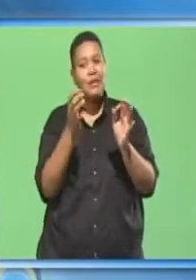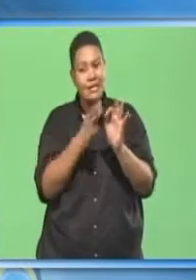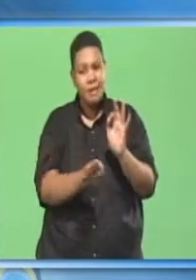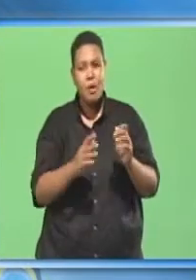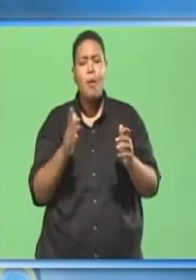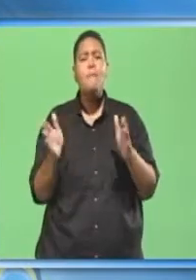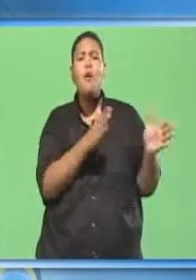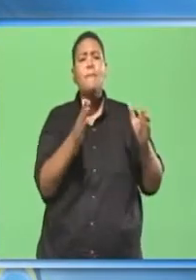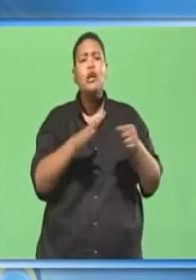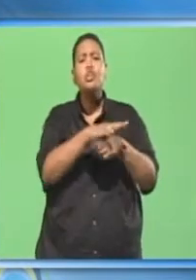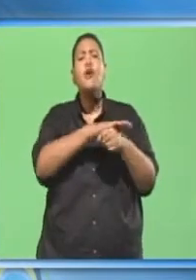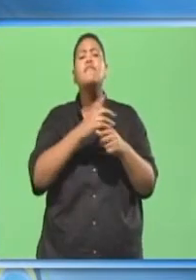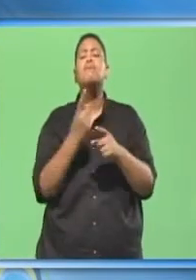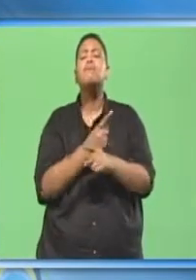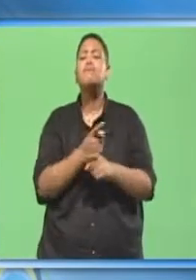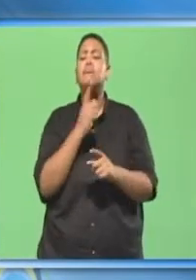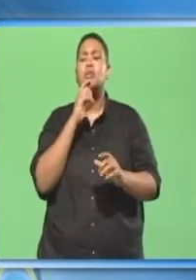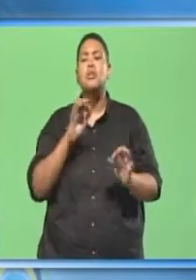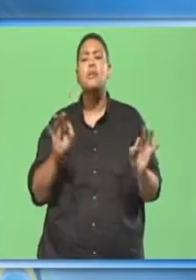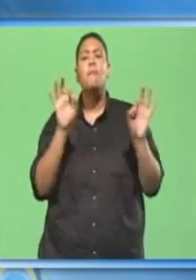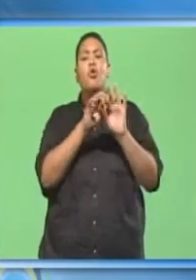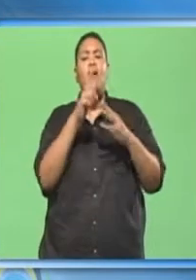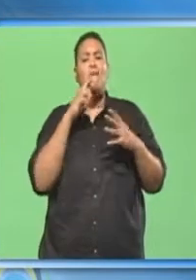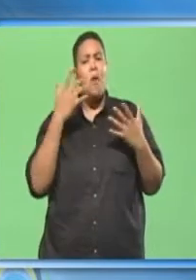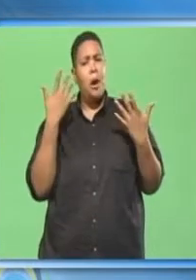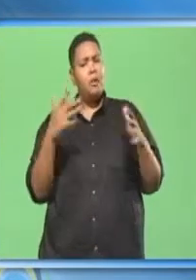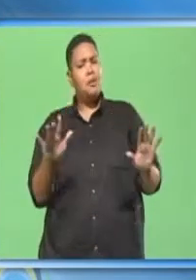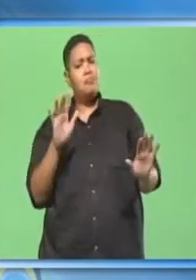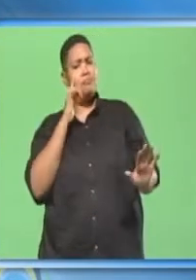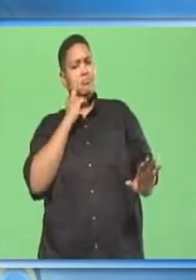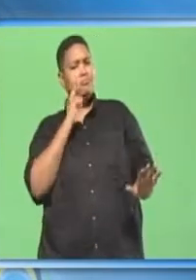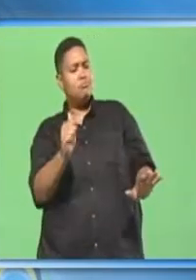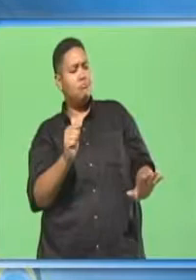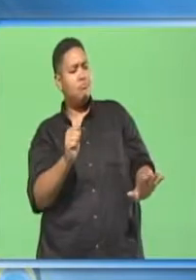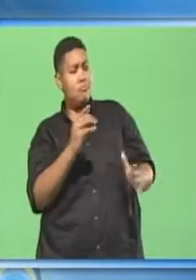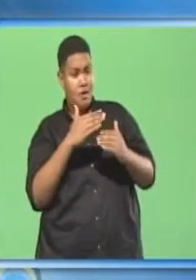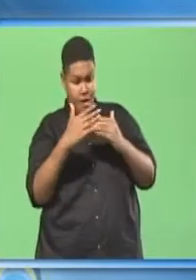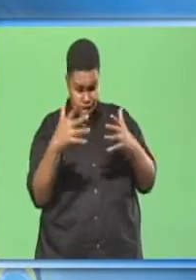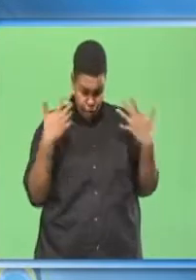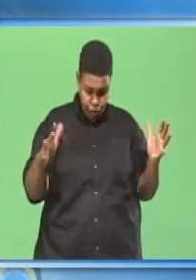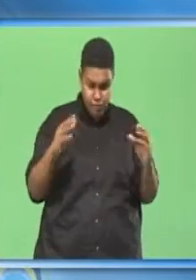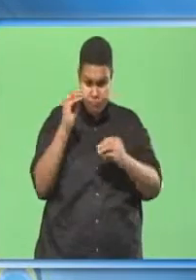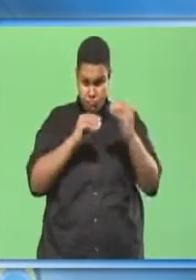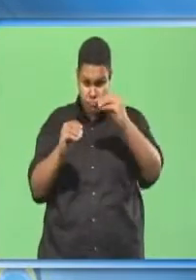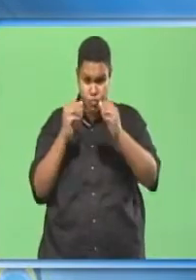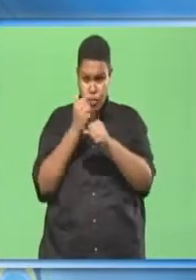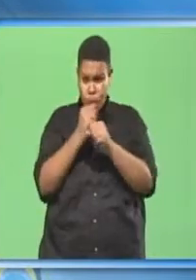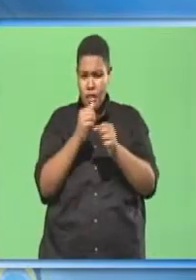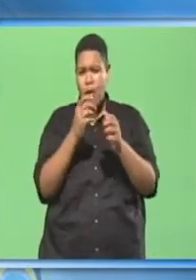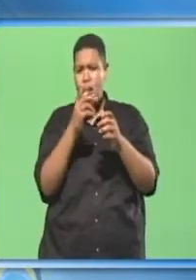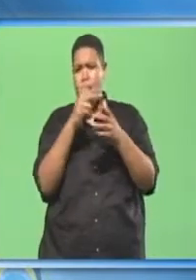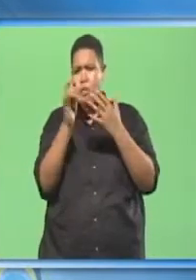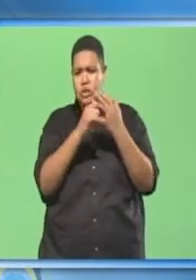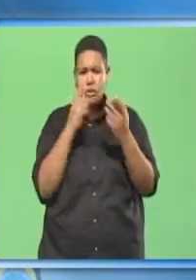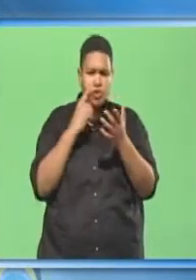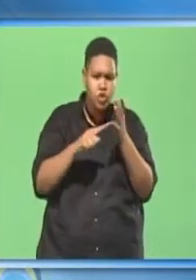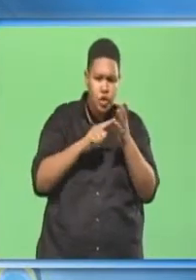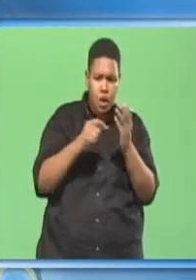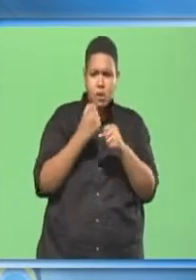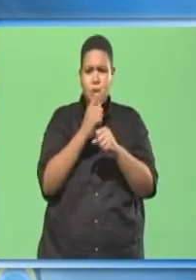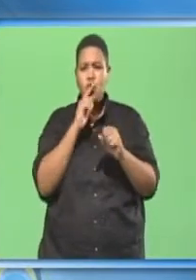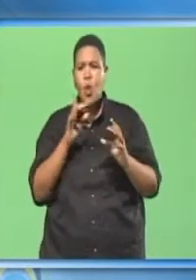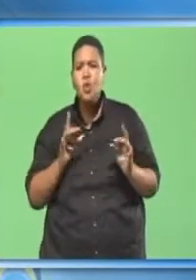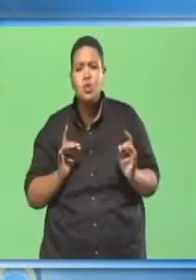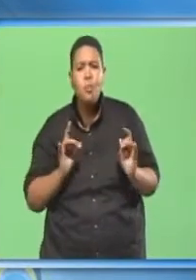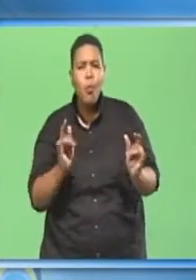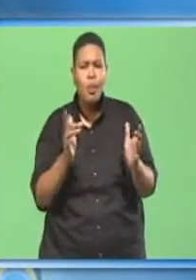correctly is crucial to achieving a fine finish. After assembling the project, check it carefully to make sure it is